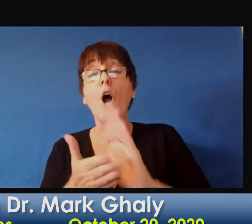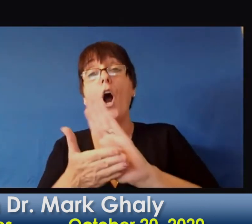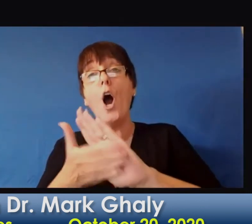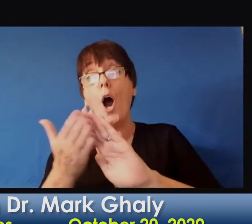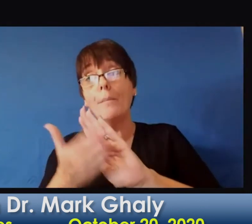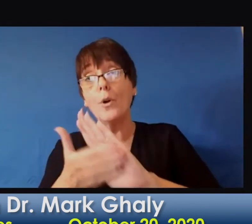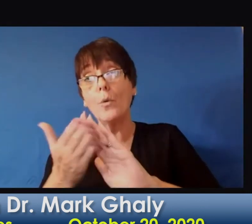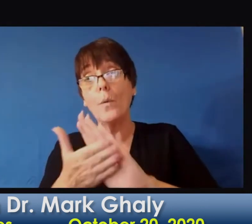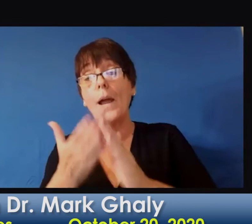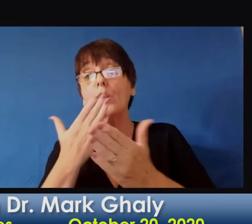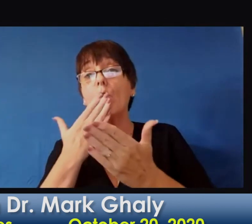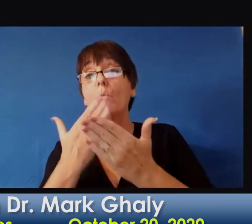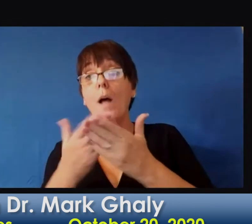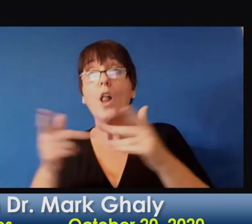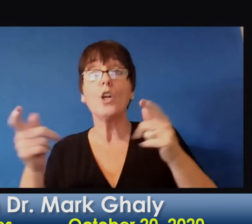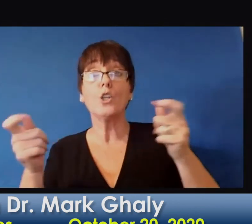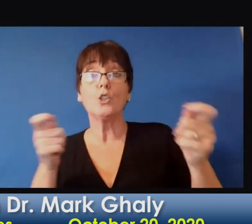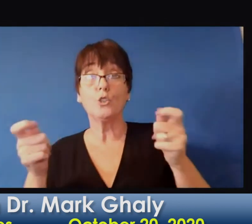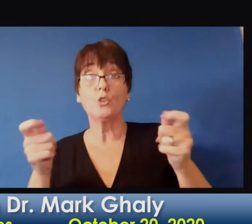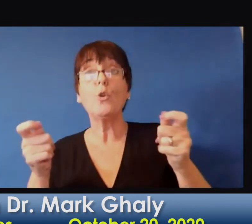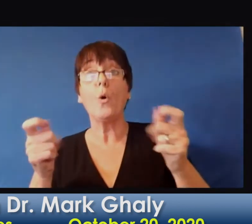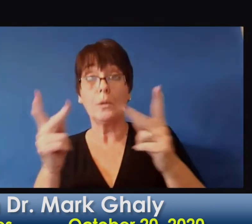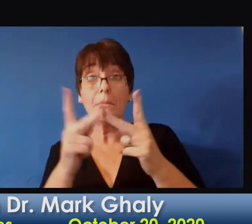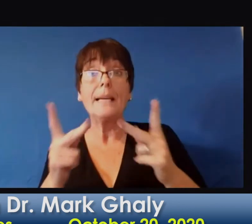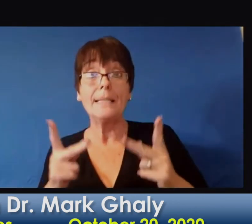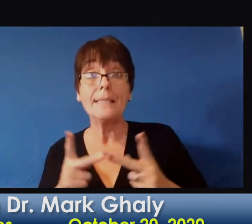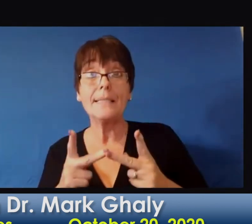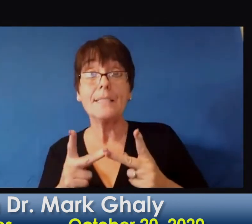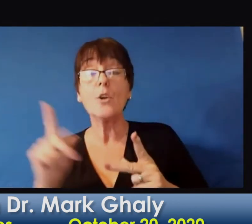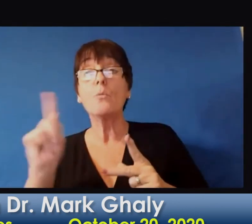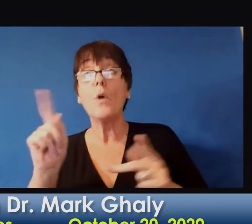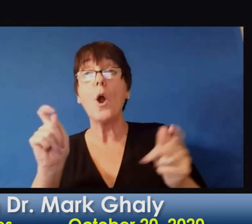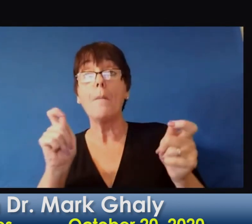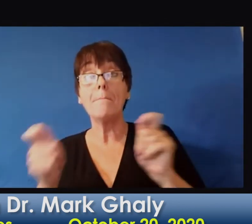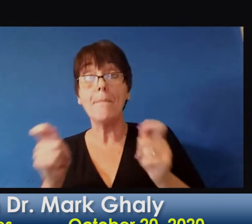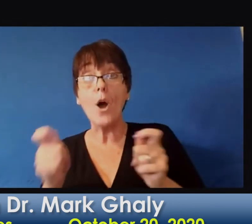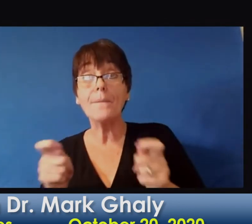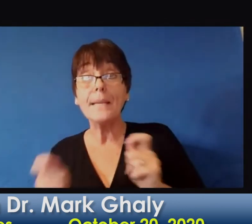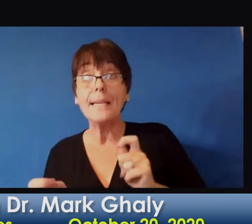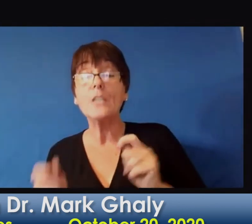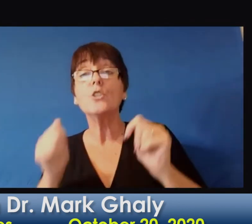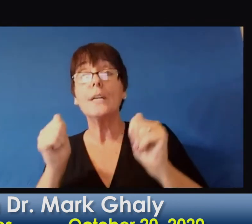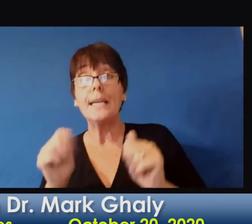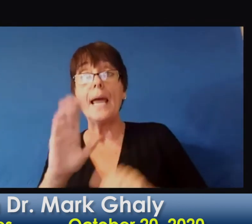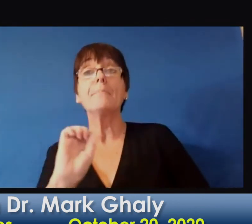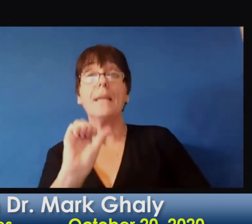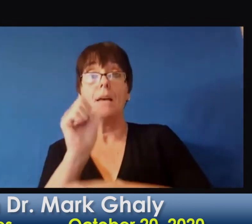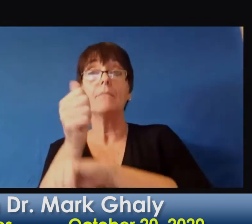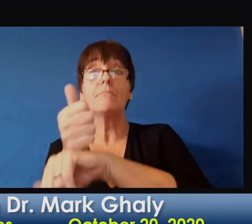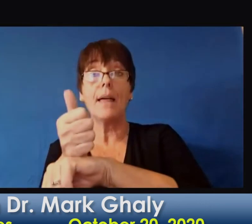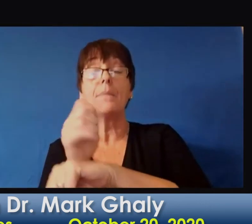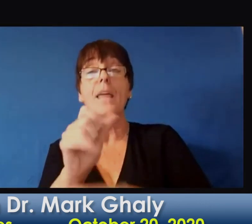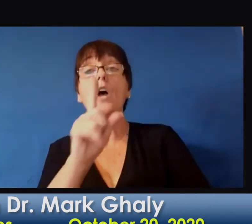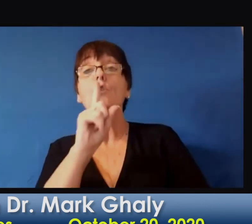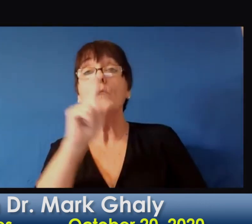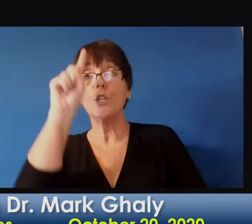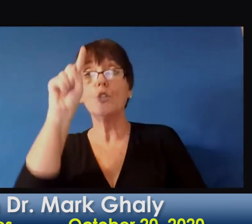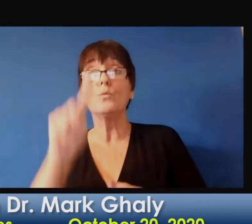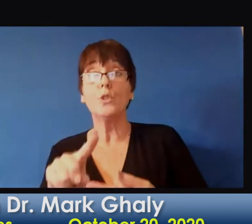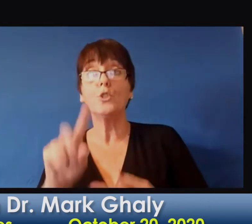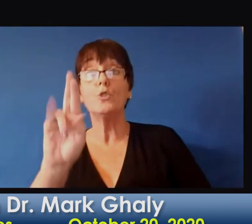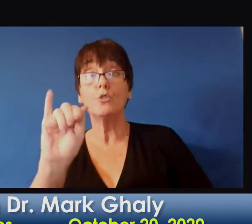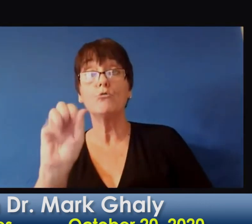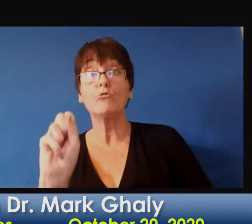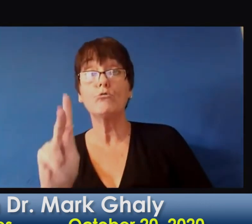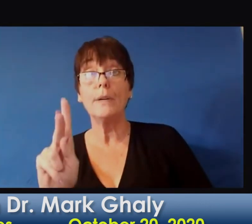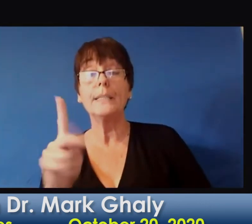operated, well-controlled environments where modifications can be put in place that really do reduce risk.